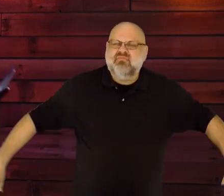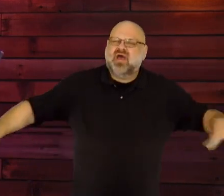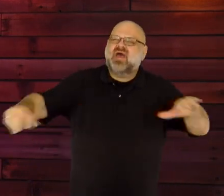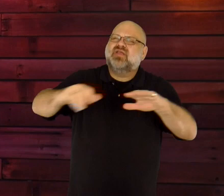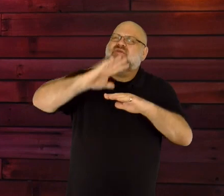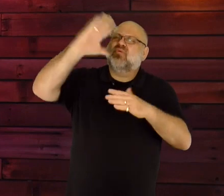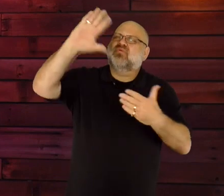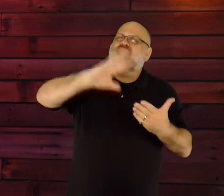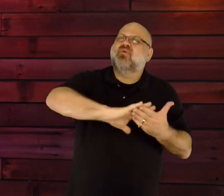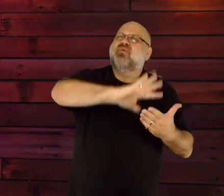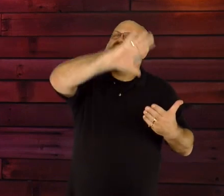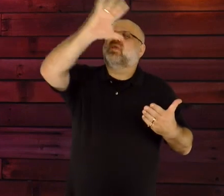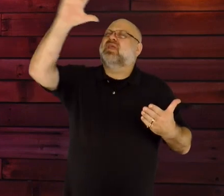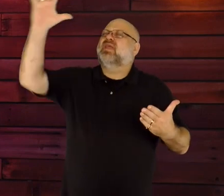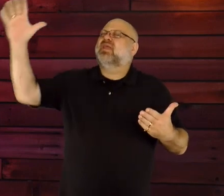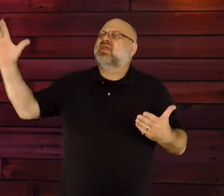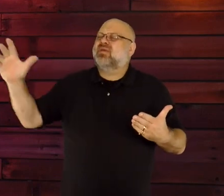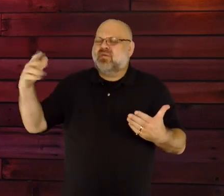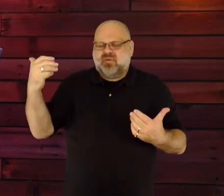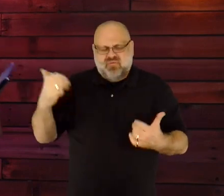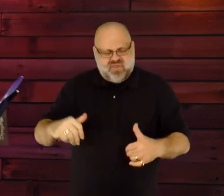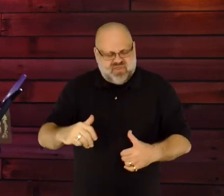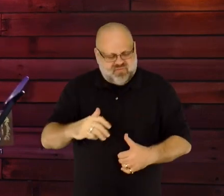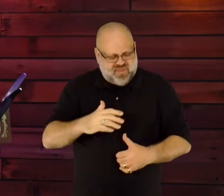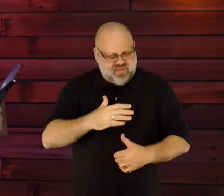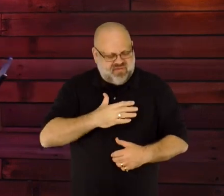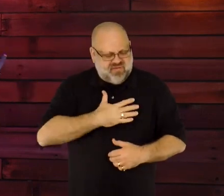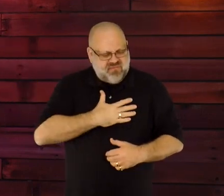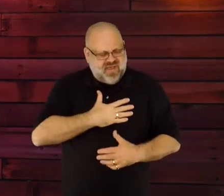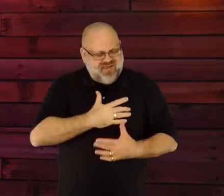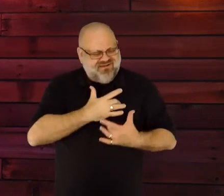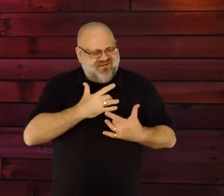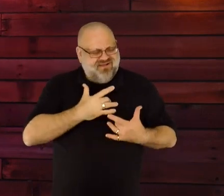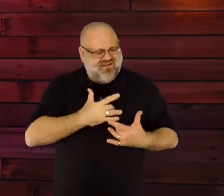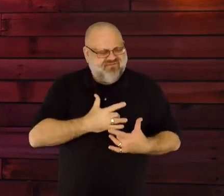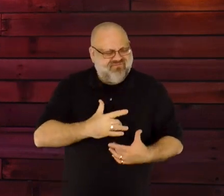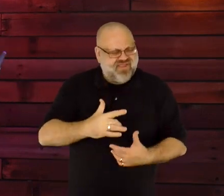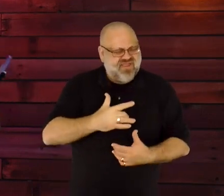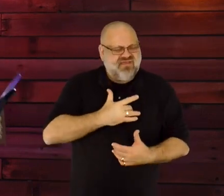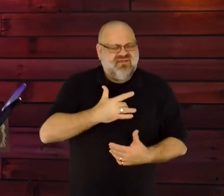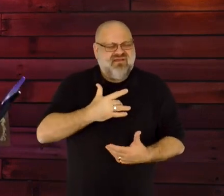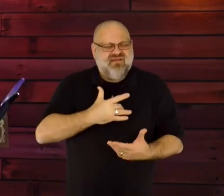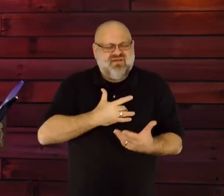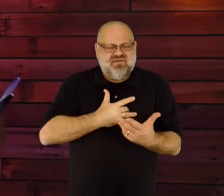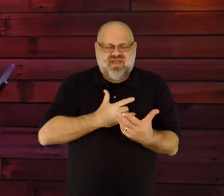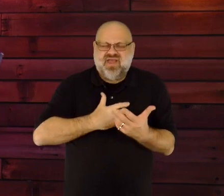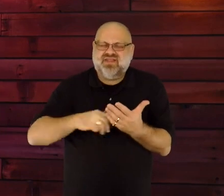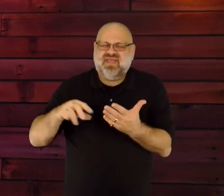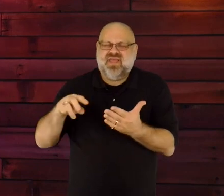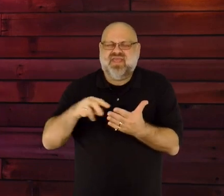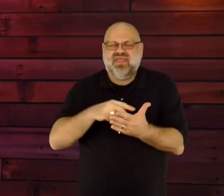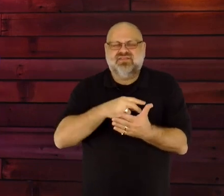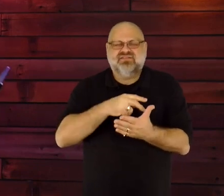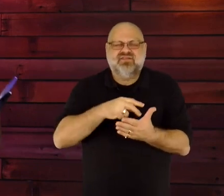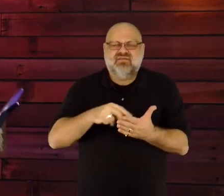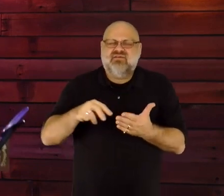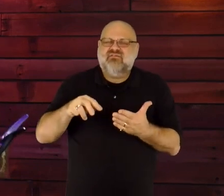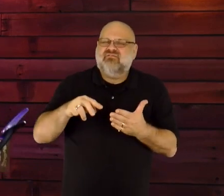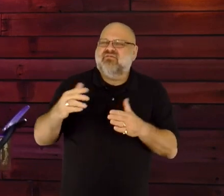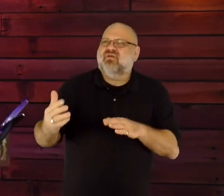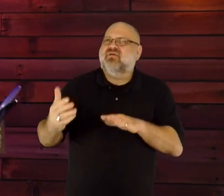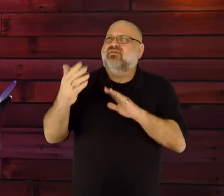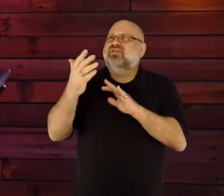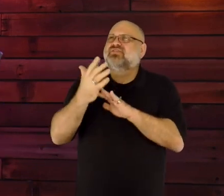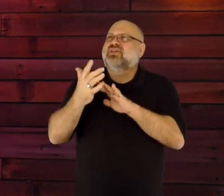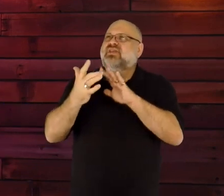Surrounded by your glory, what will my heart feel? Will I dance for